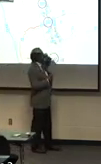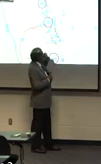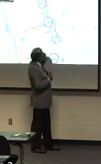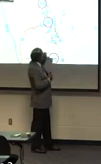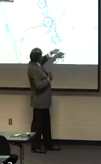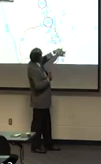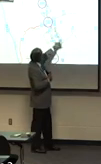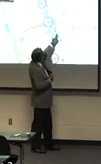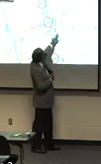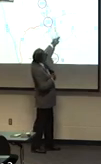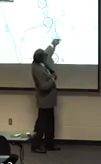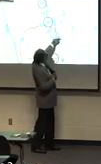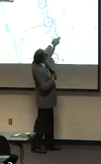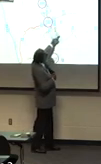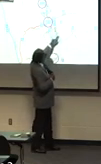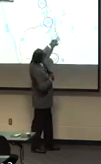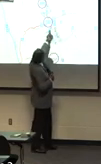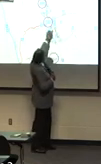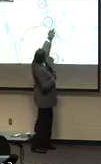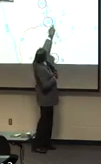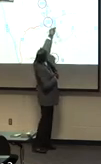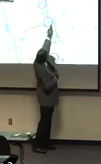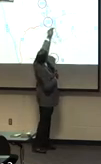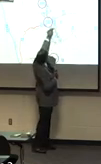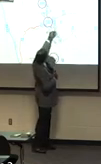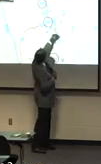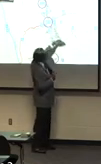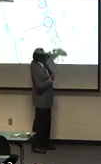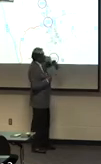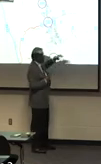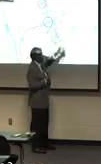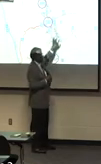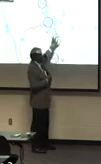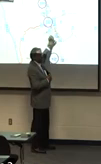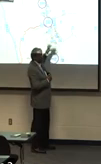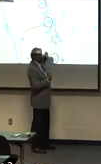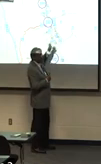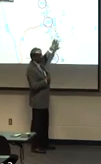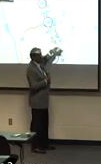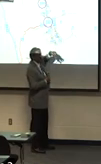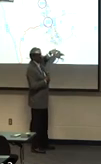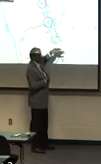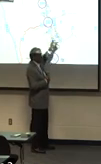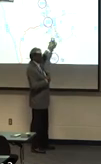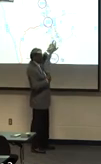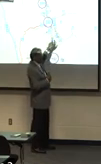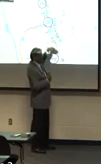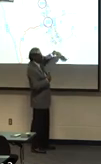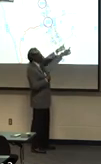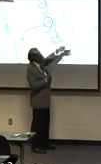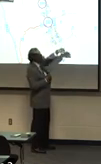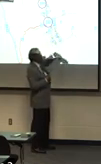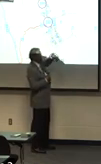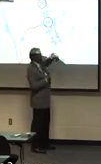go back to the mainland. And so we were kind of hanging out in this area and we said, oh, it looks like there should be a bathroom right there. We'll just hit the